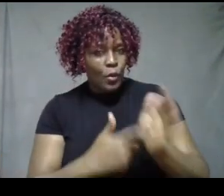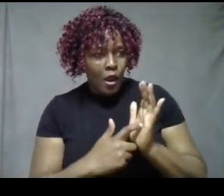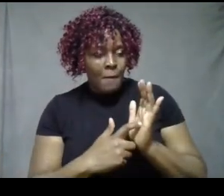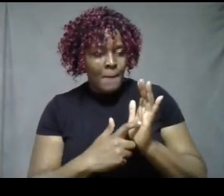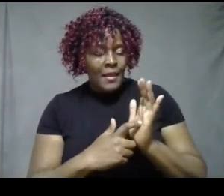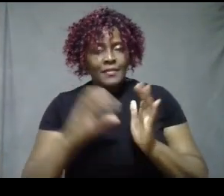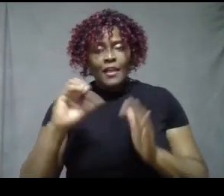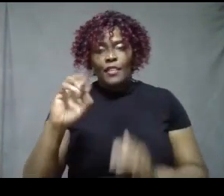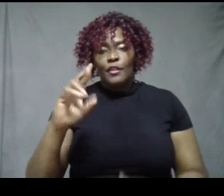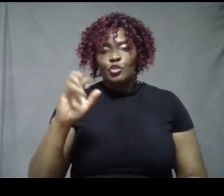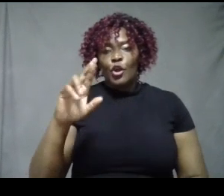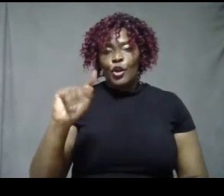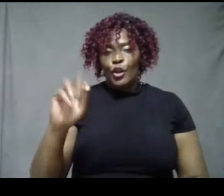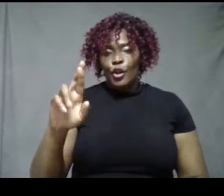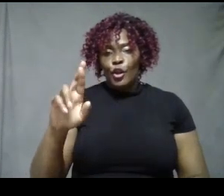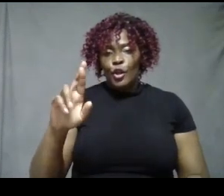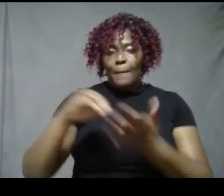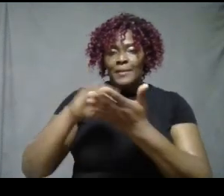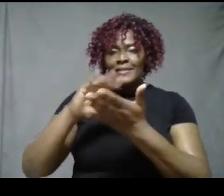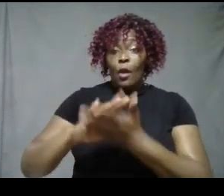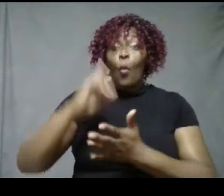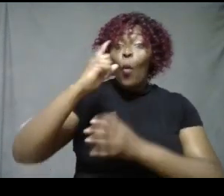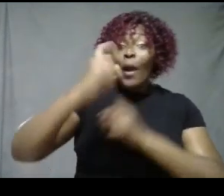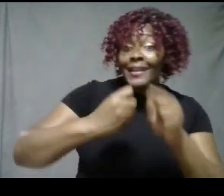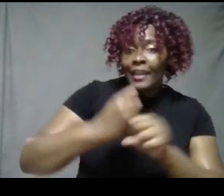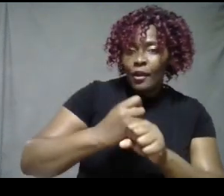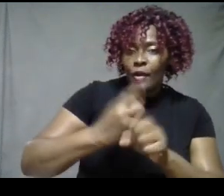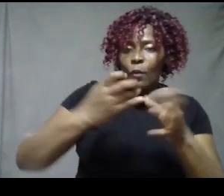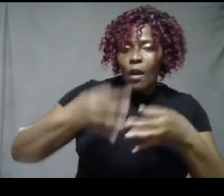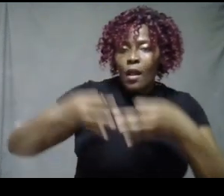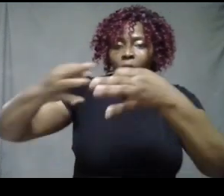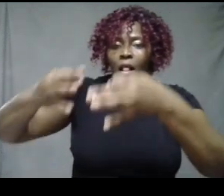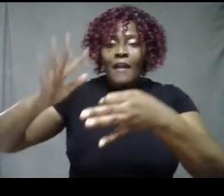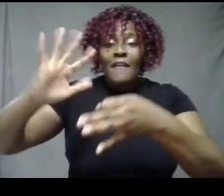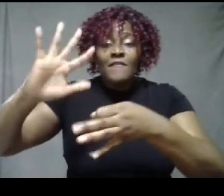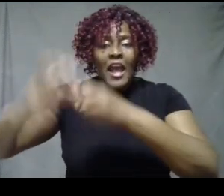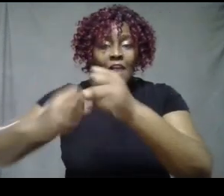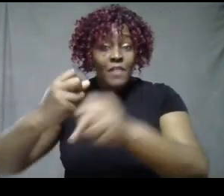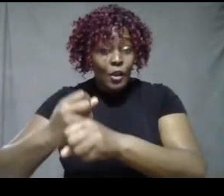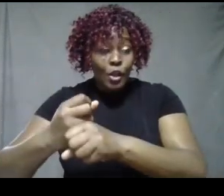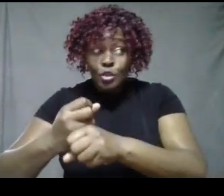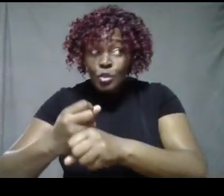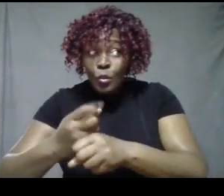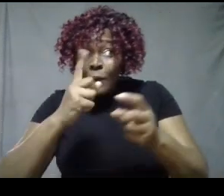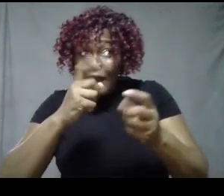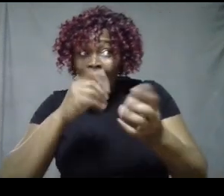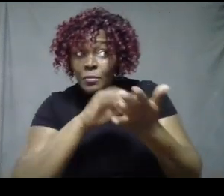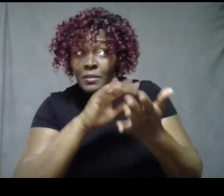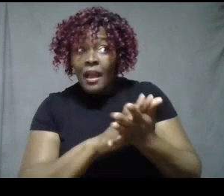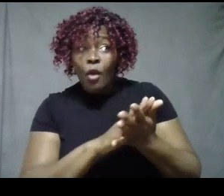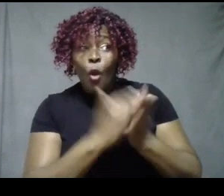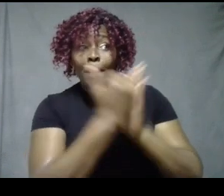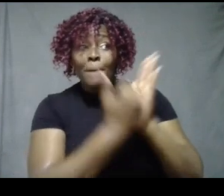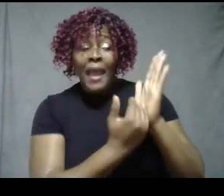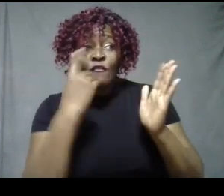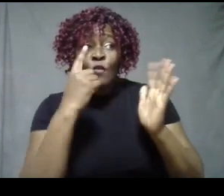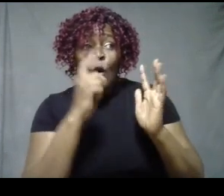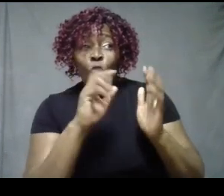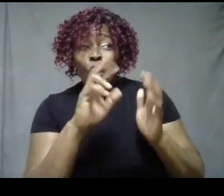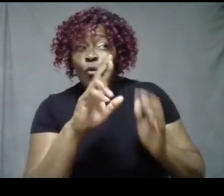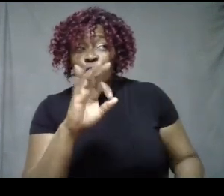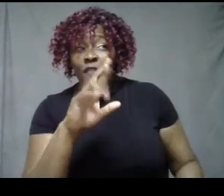let's say to 5 years as an example, that would need to be on a ballot for referendum? Or can you give me some